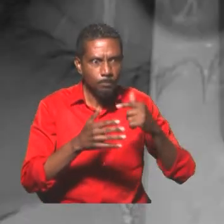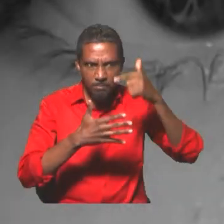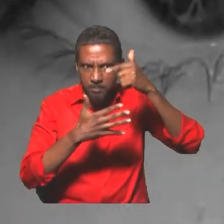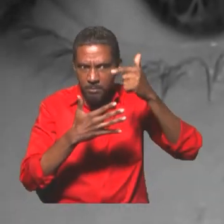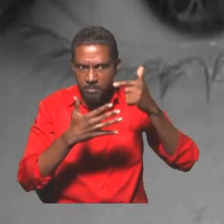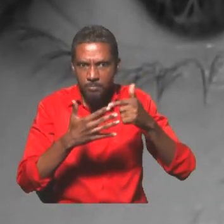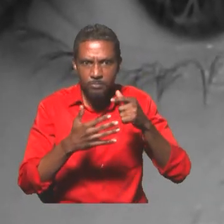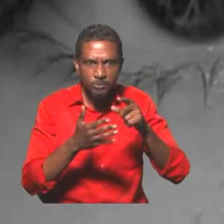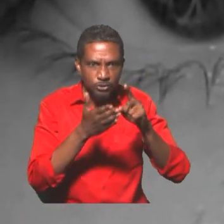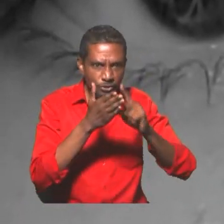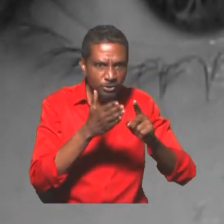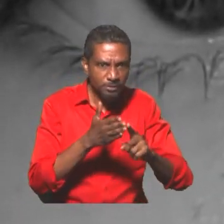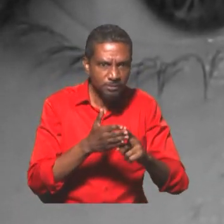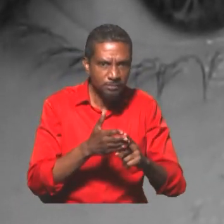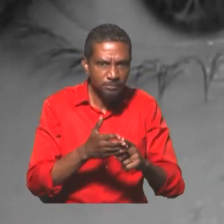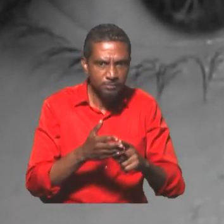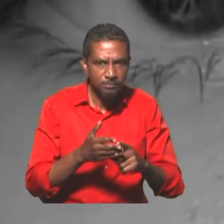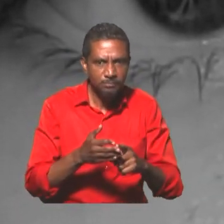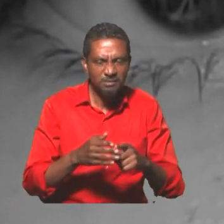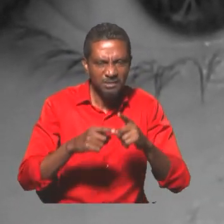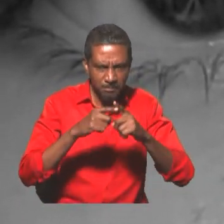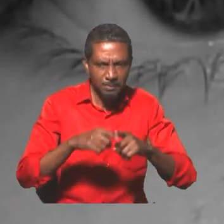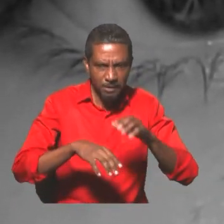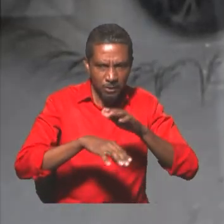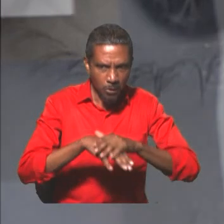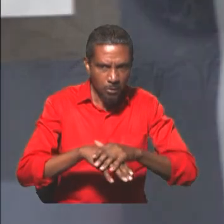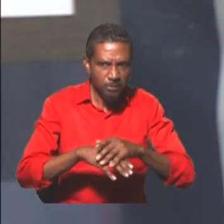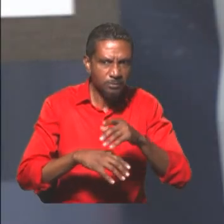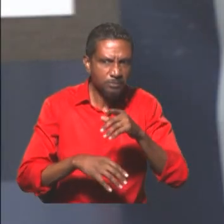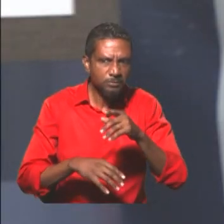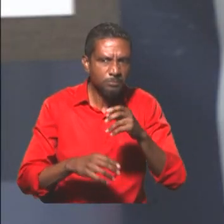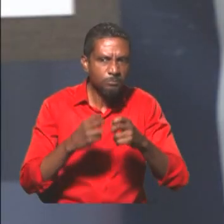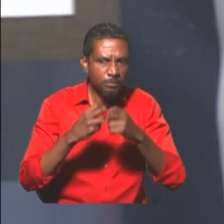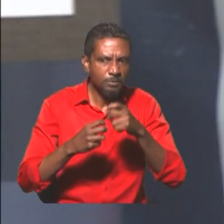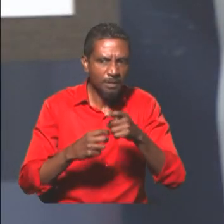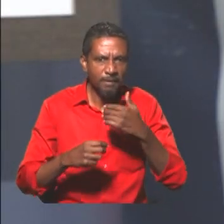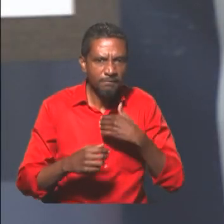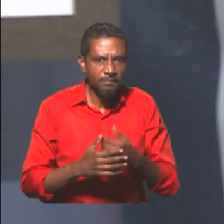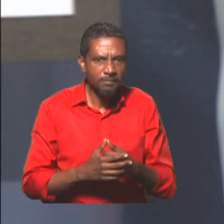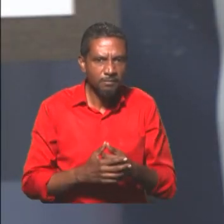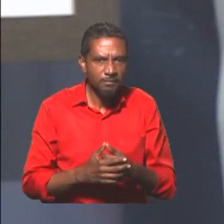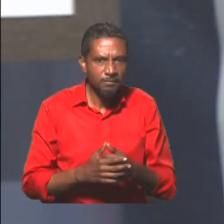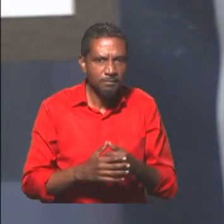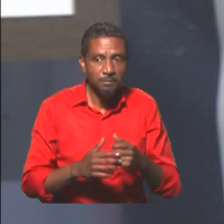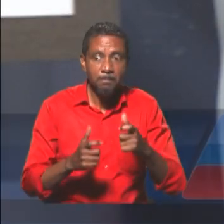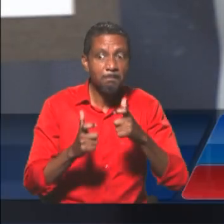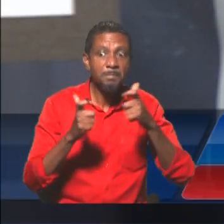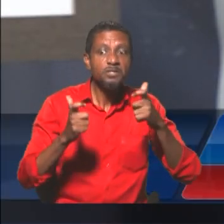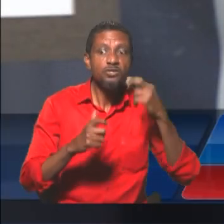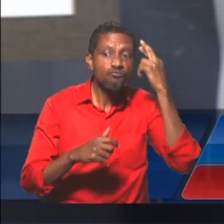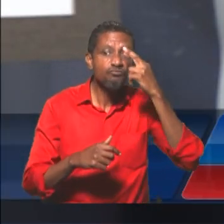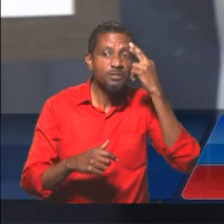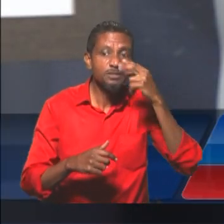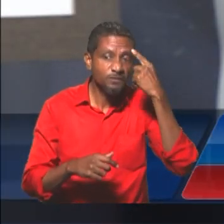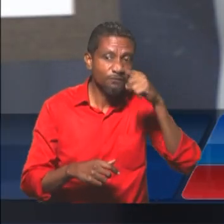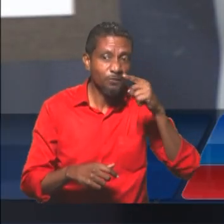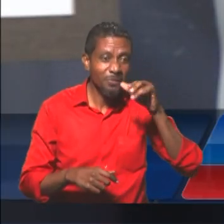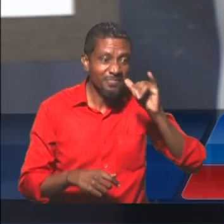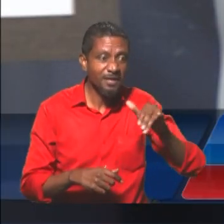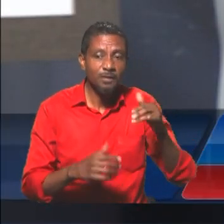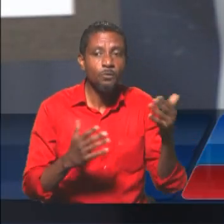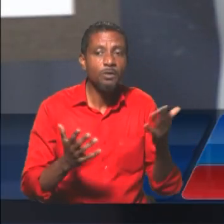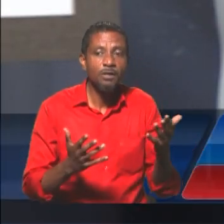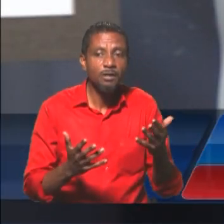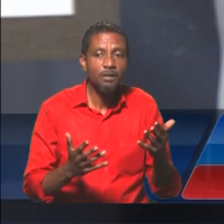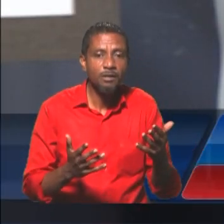for depending on the type of glaucoma that one has. The major cause of glaucoma, or the most common type of